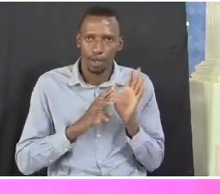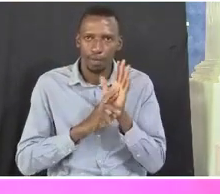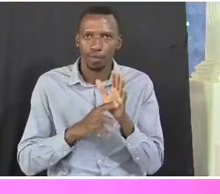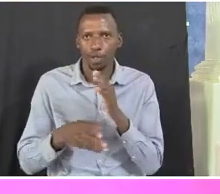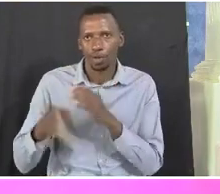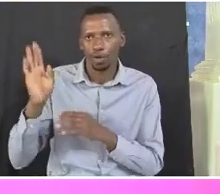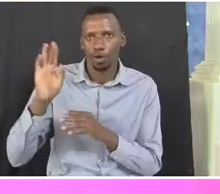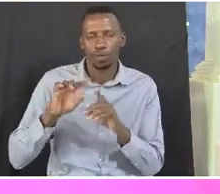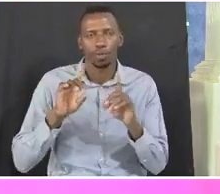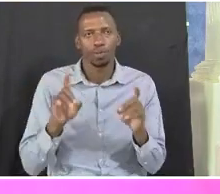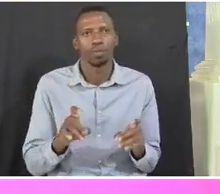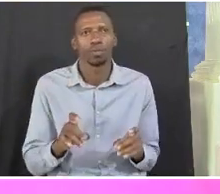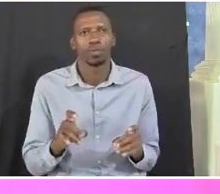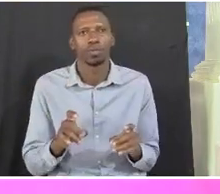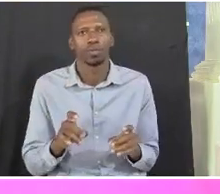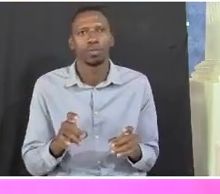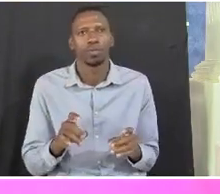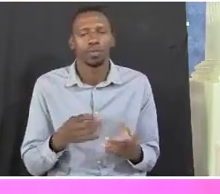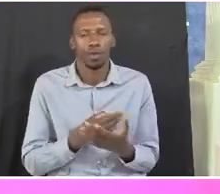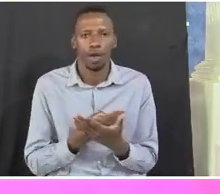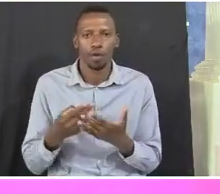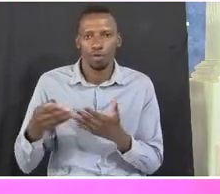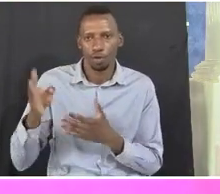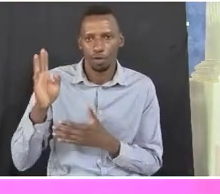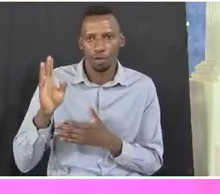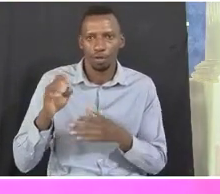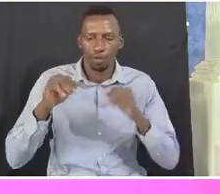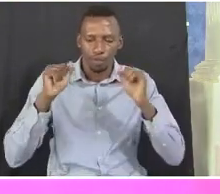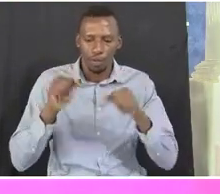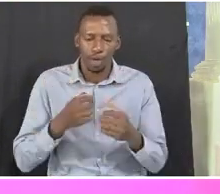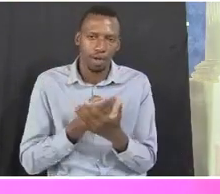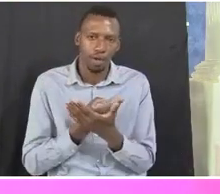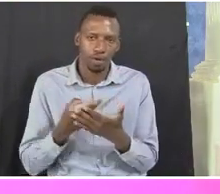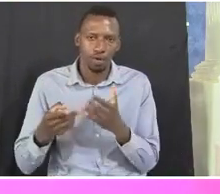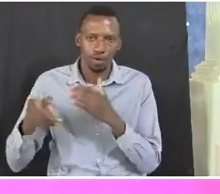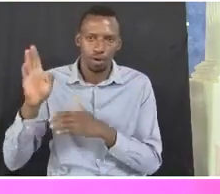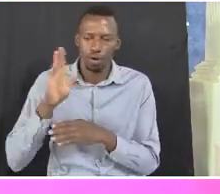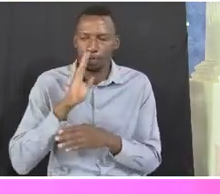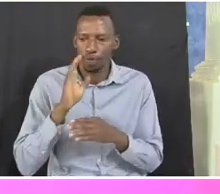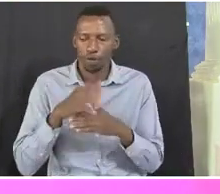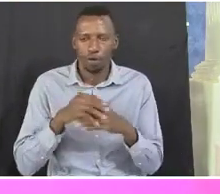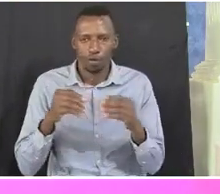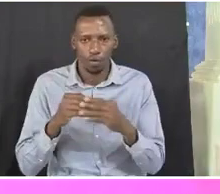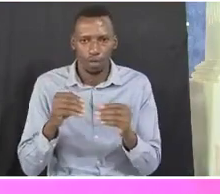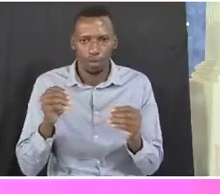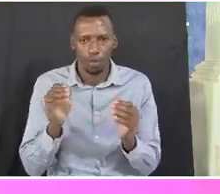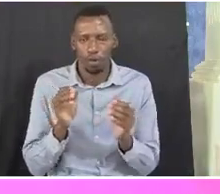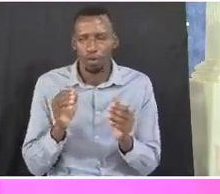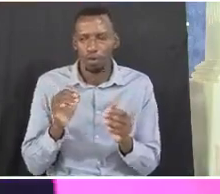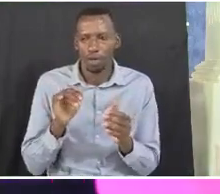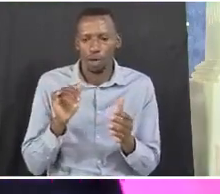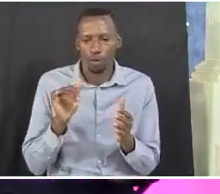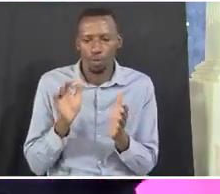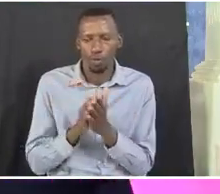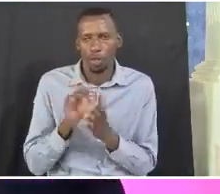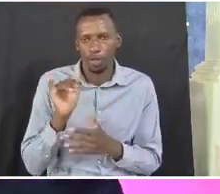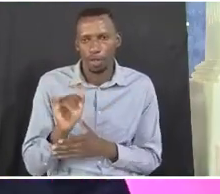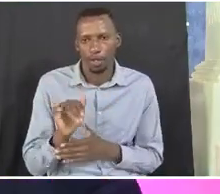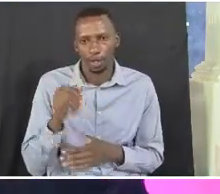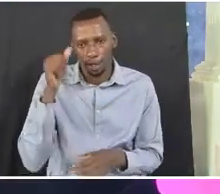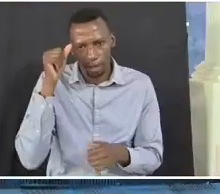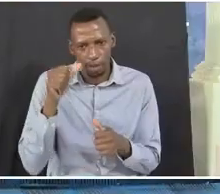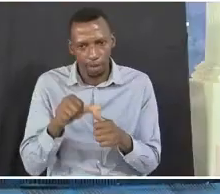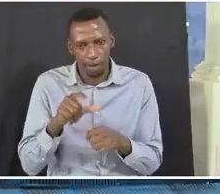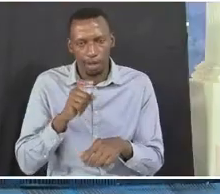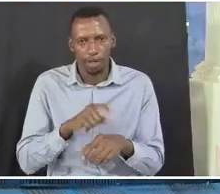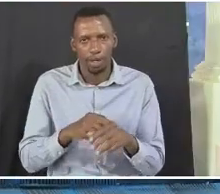God, a holy God? Can a holy God be comfortable? Before that, remember when God